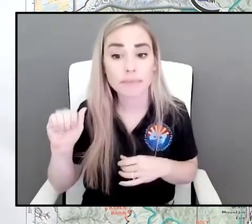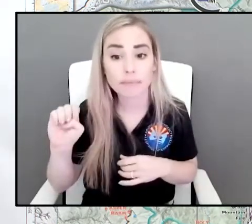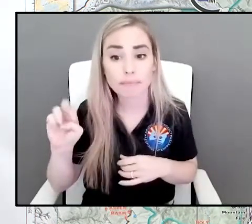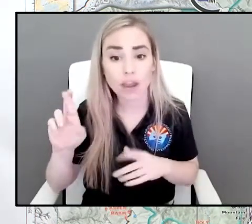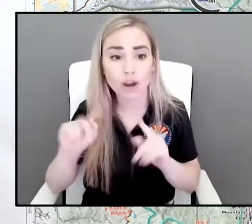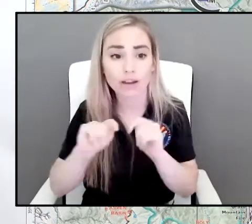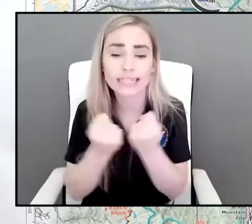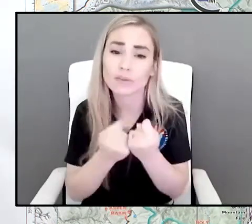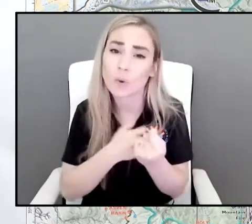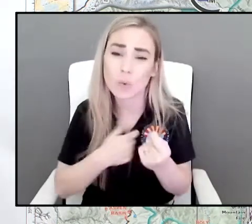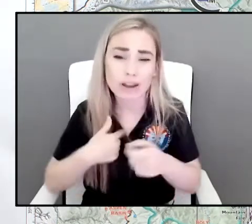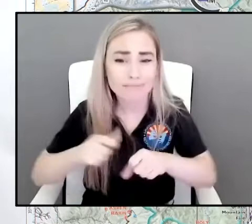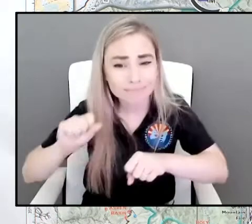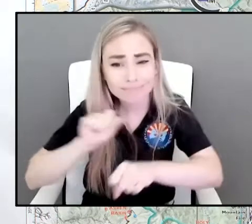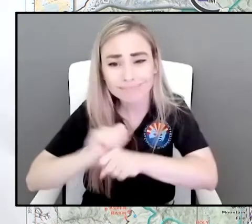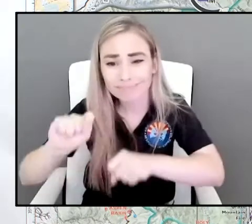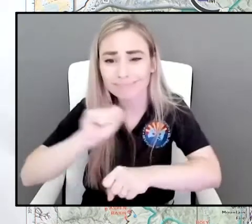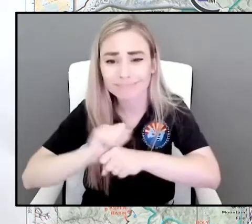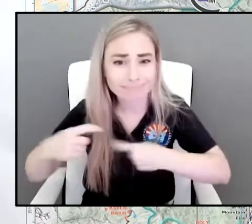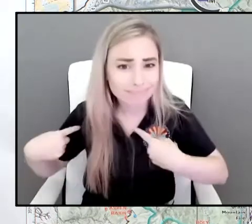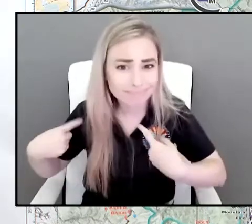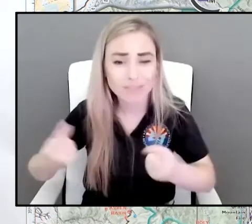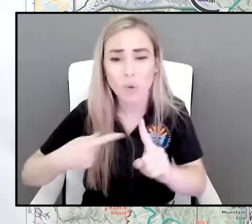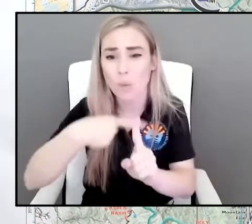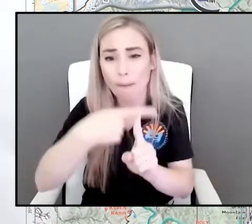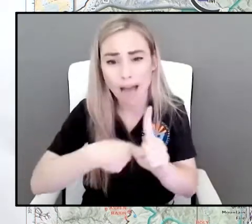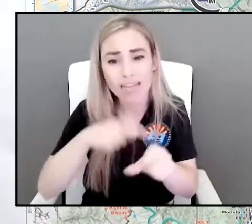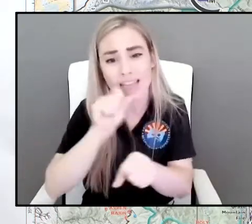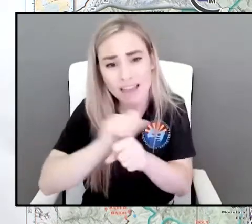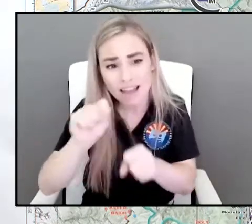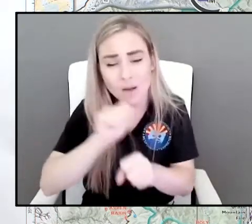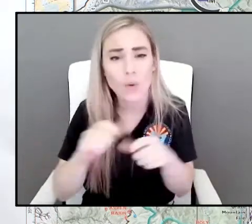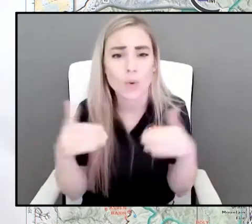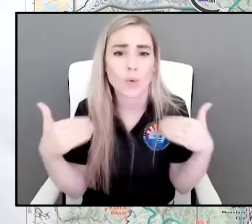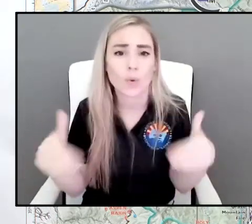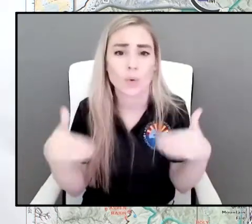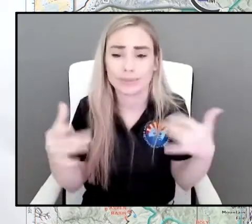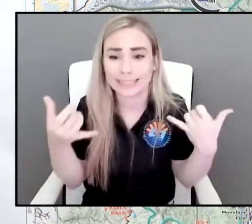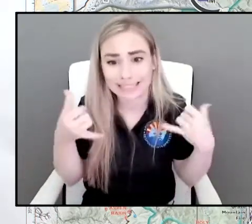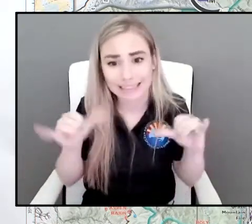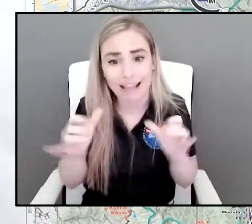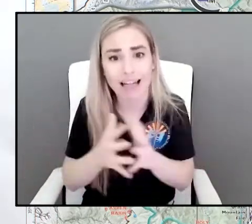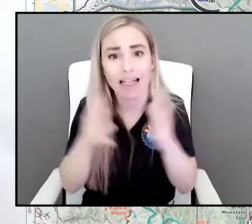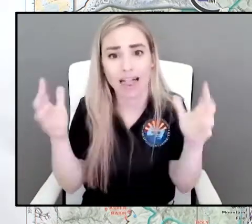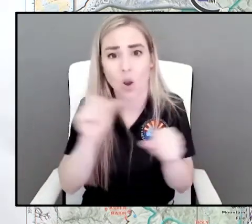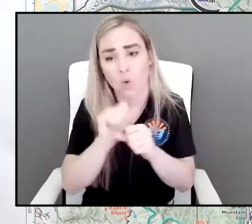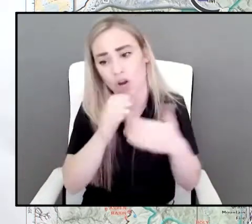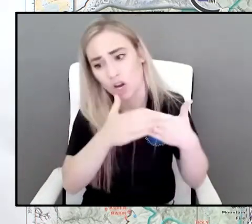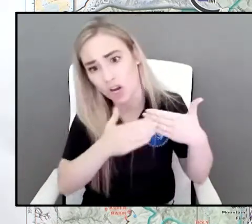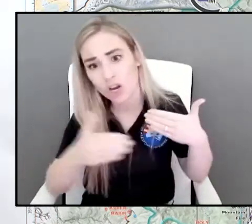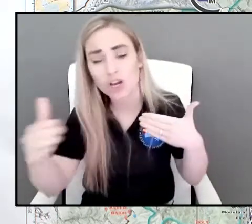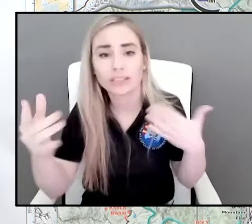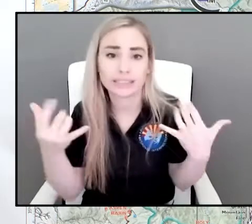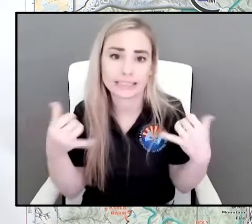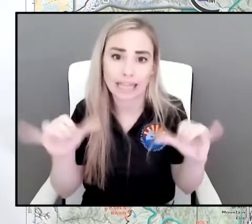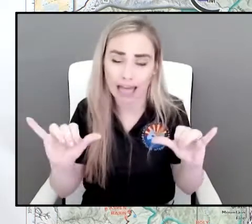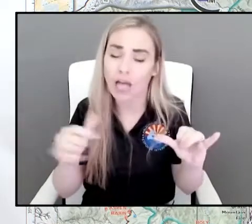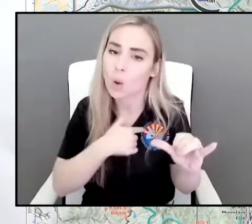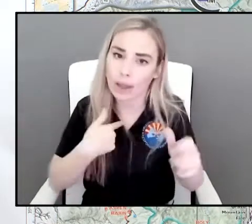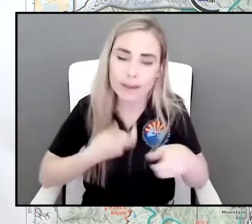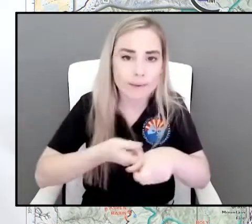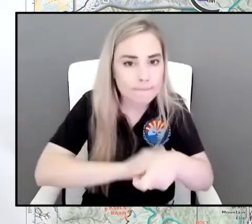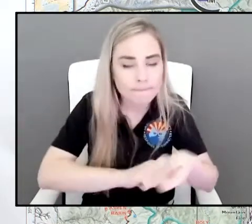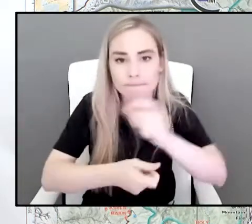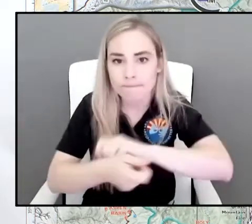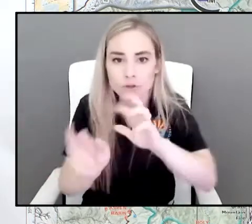working for a month now, and we have a lot of work in front of us. And it's time to roll up our sleeves and engage all